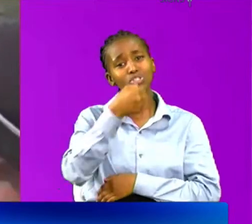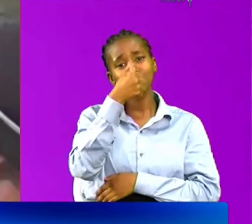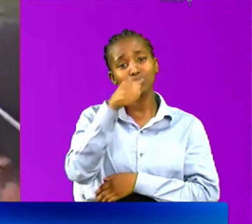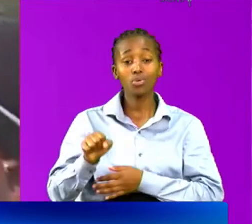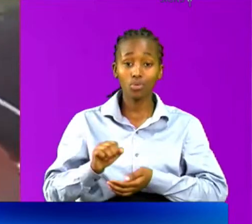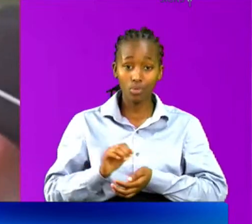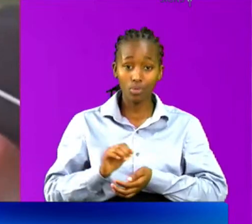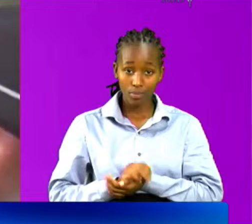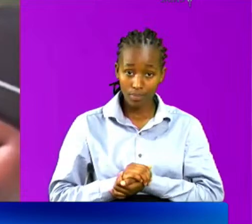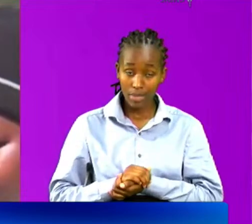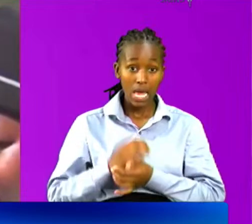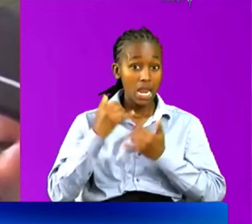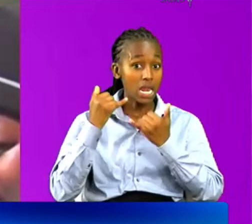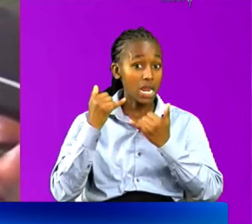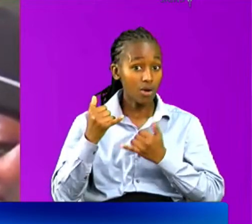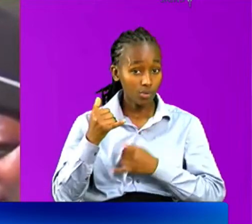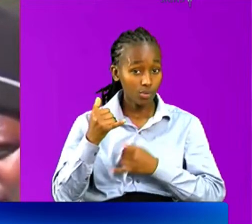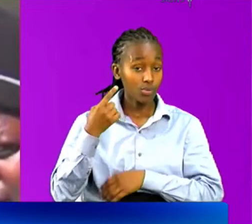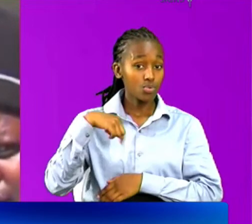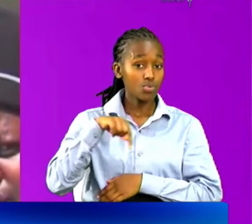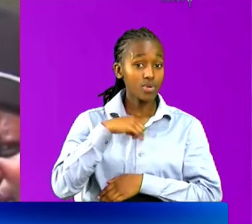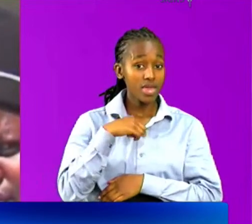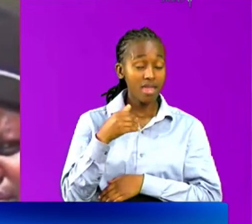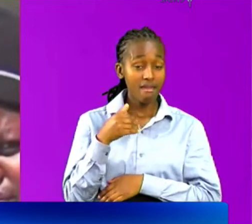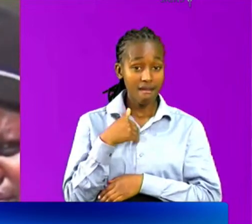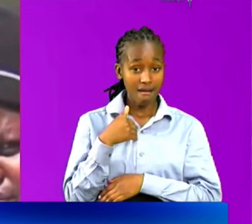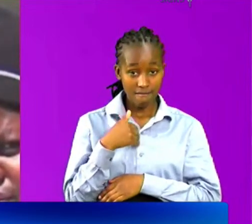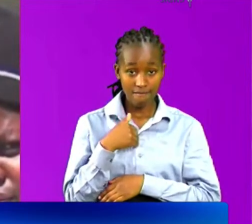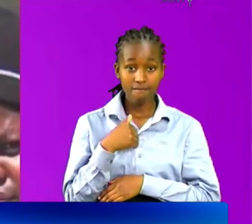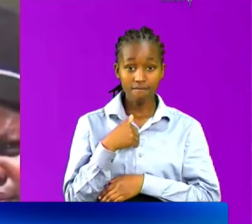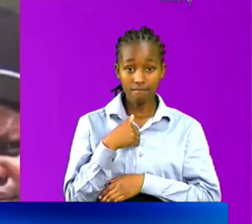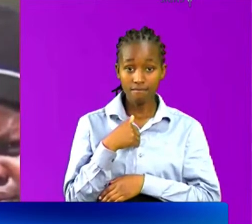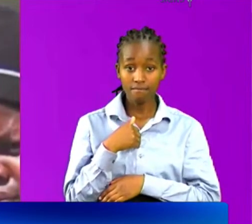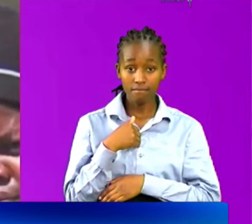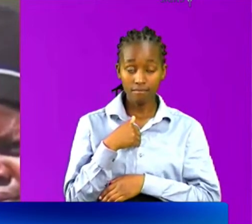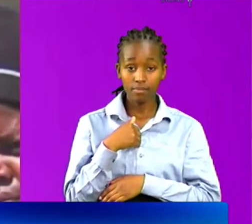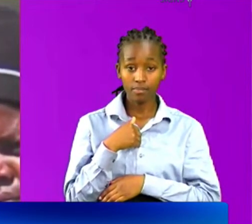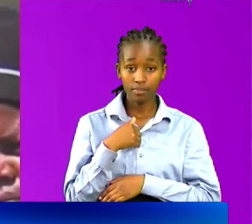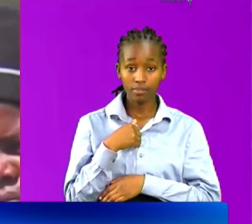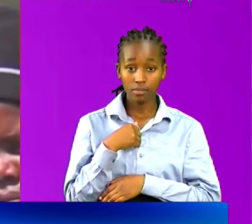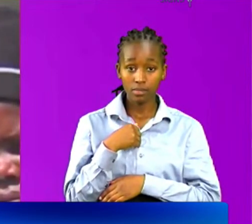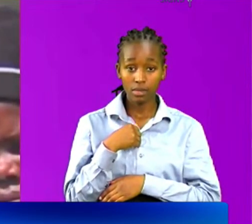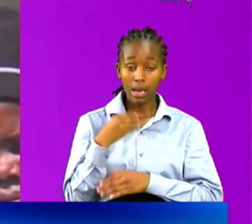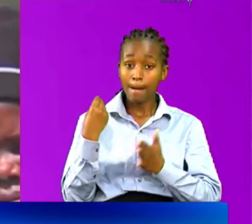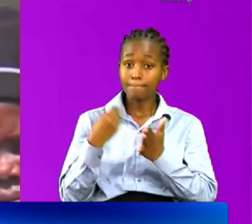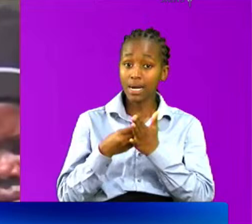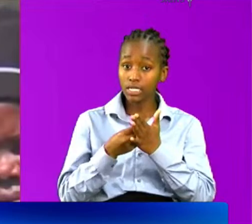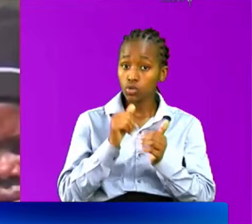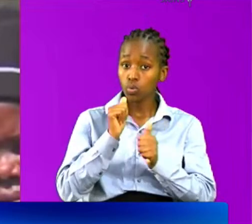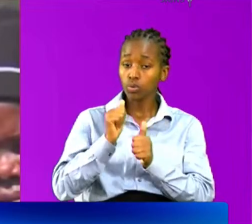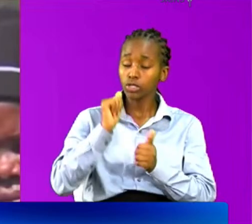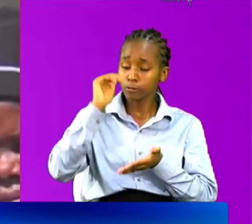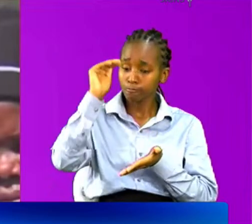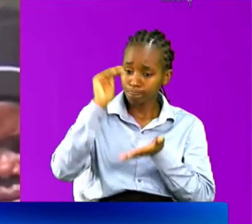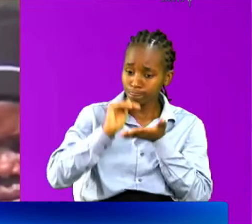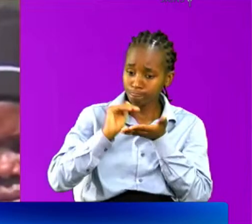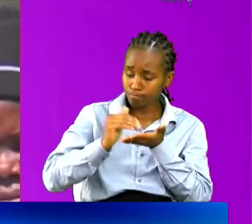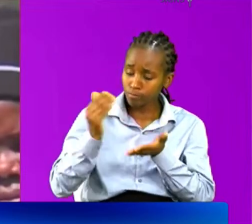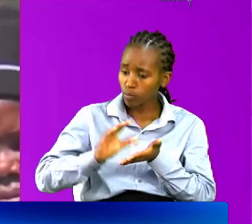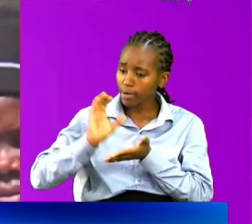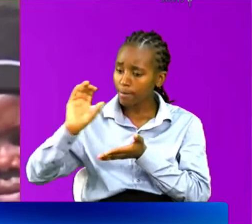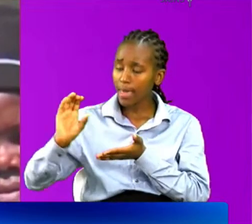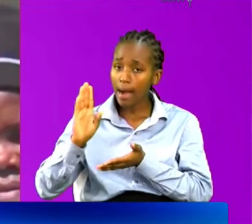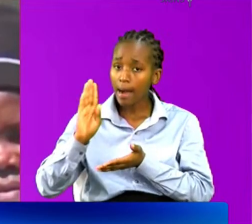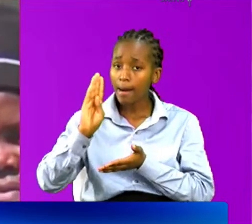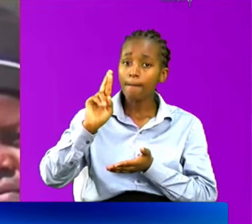that we employed, we have been deducted some amount to go to the Britam insurance. But until now,